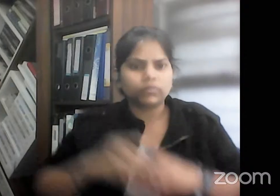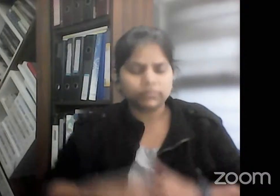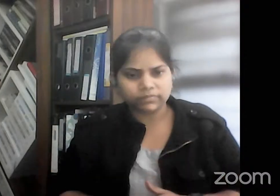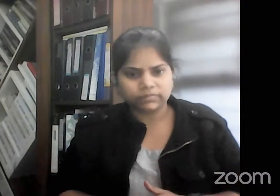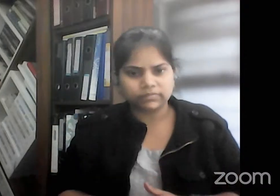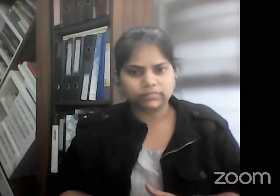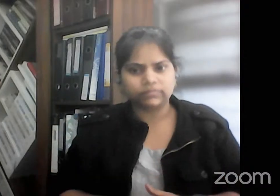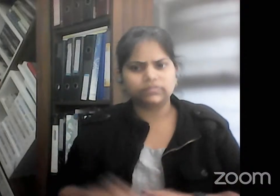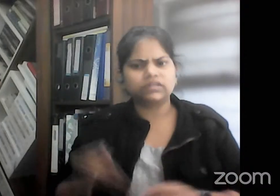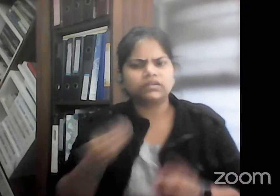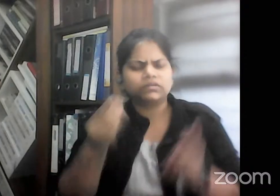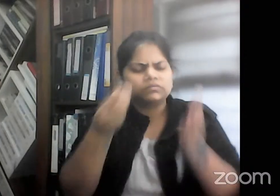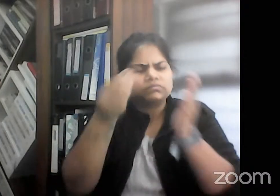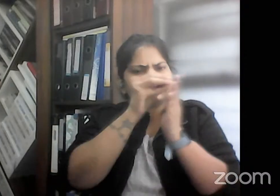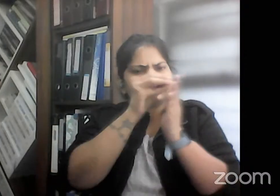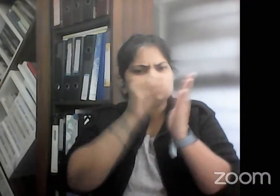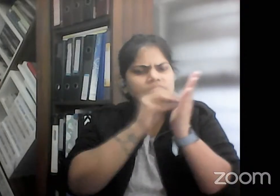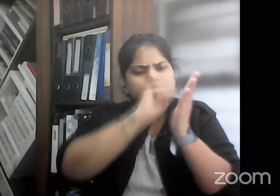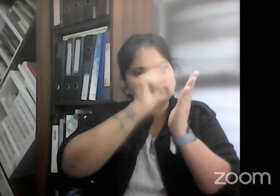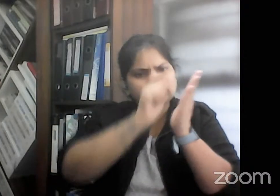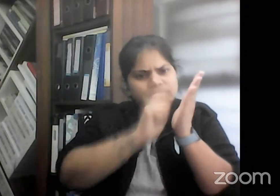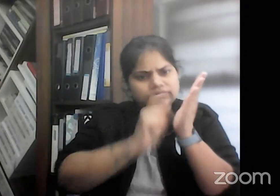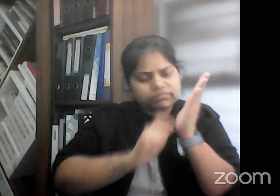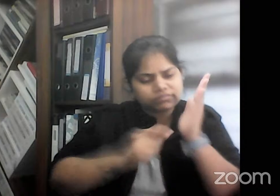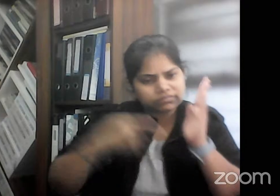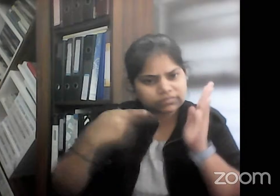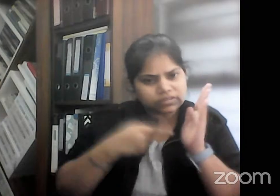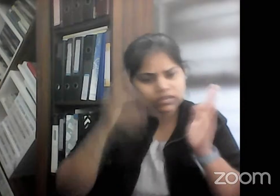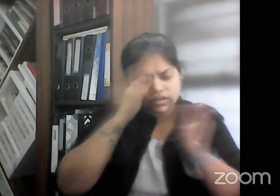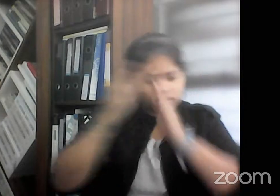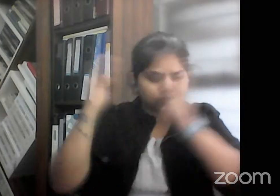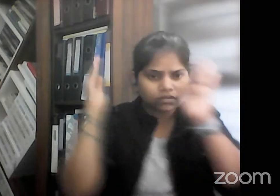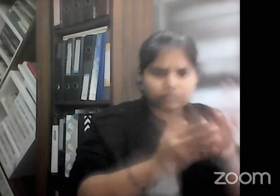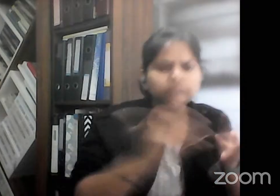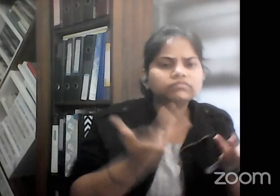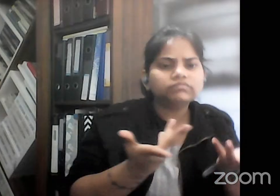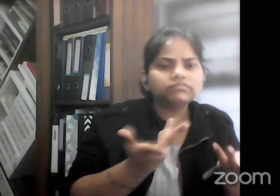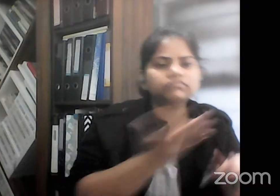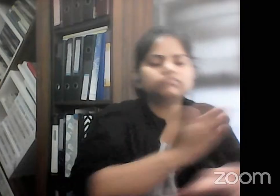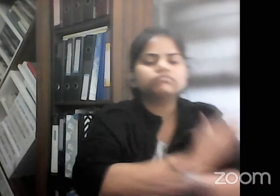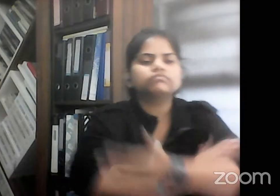about disability has focused on the disabled